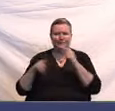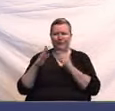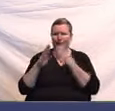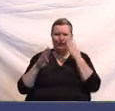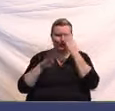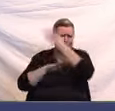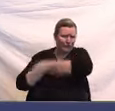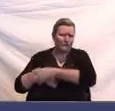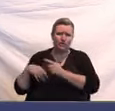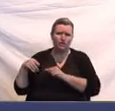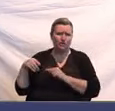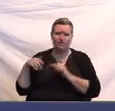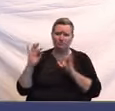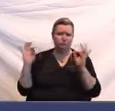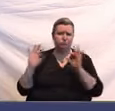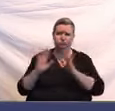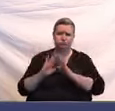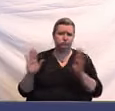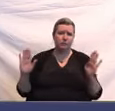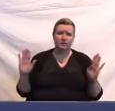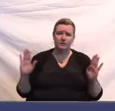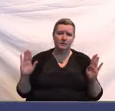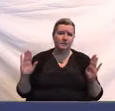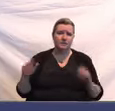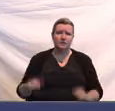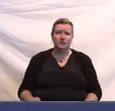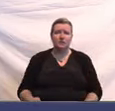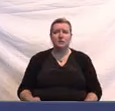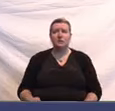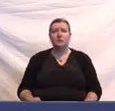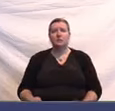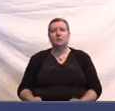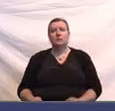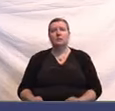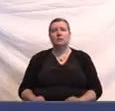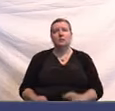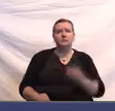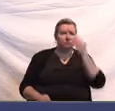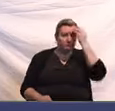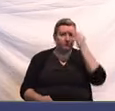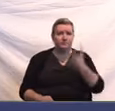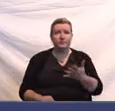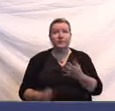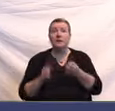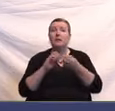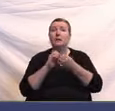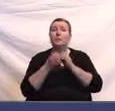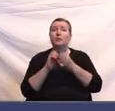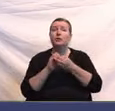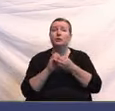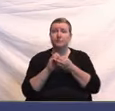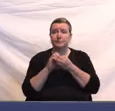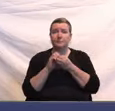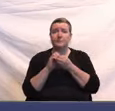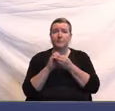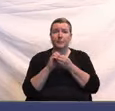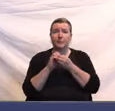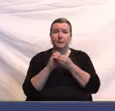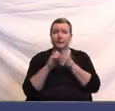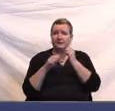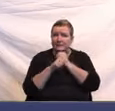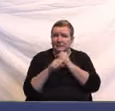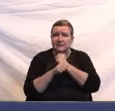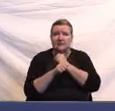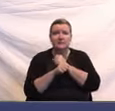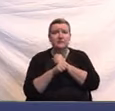in our hospitals. And by the way, I say that as a numeric matter, never mind the fatigue in